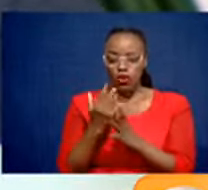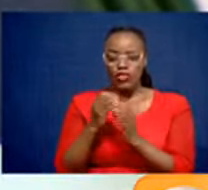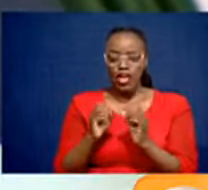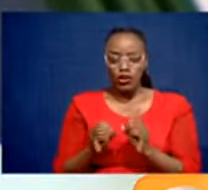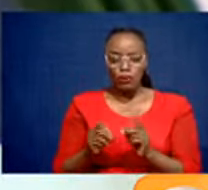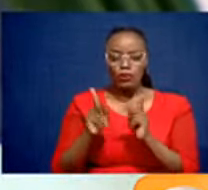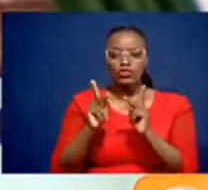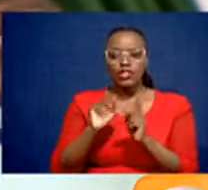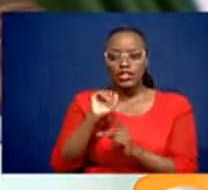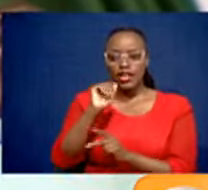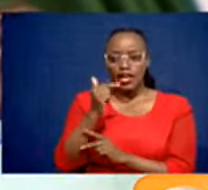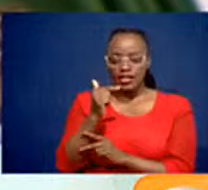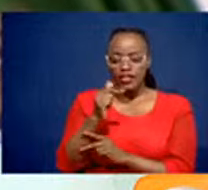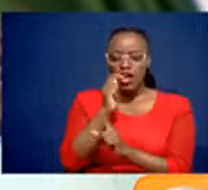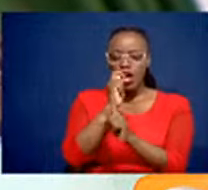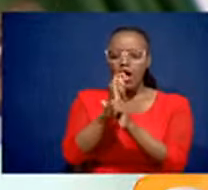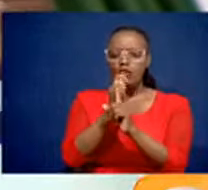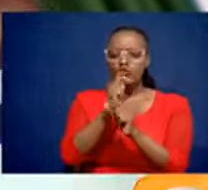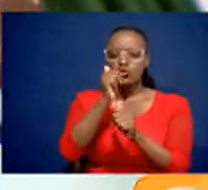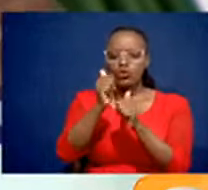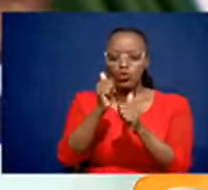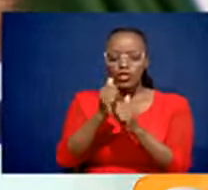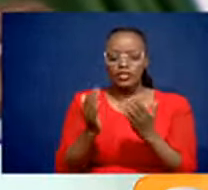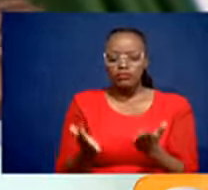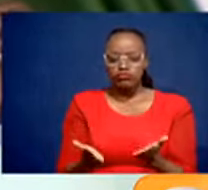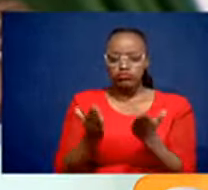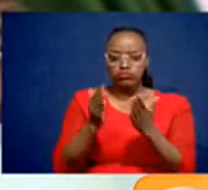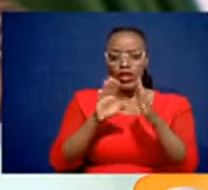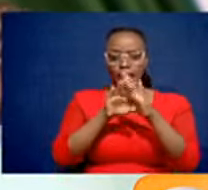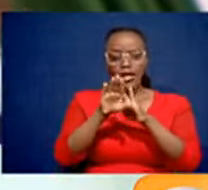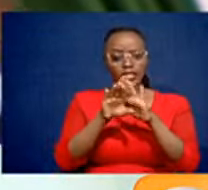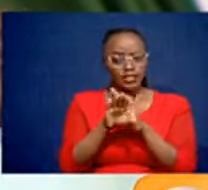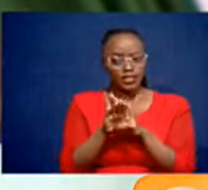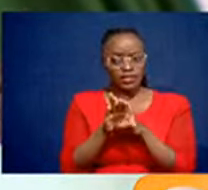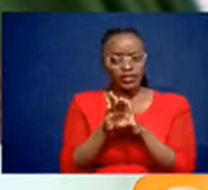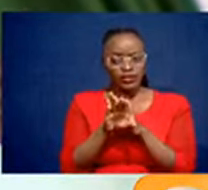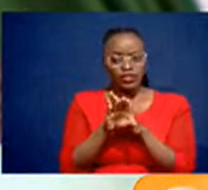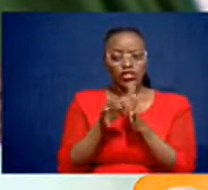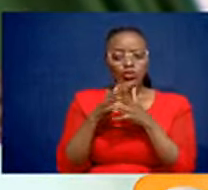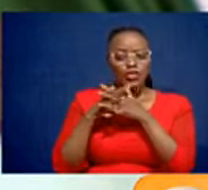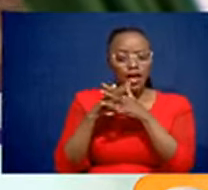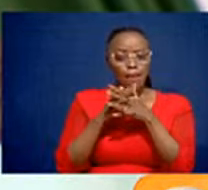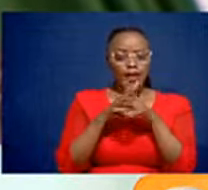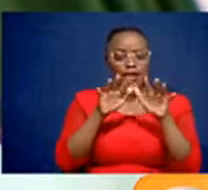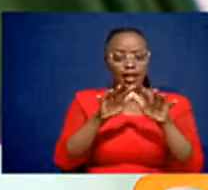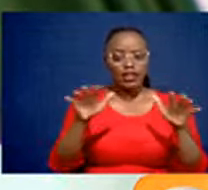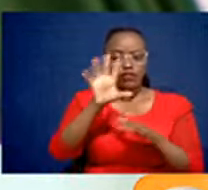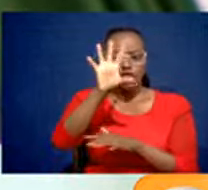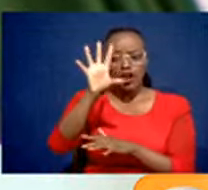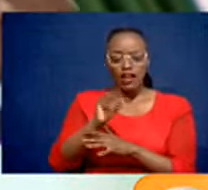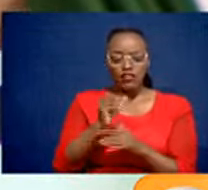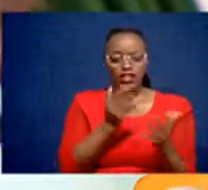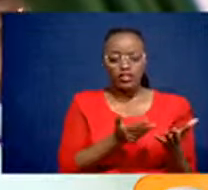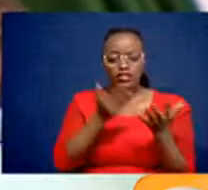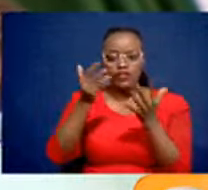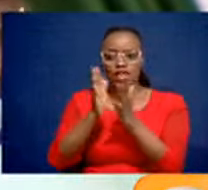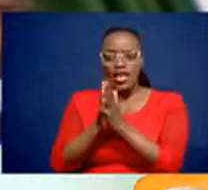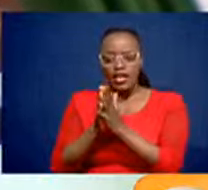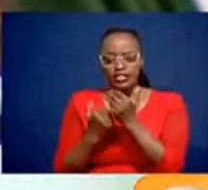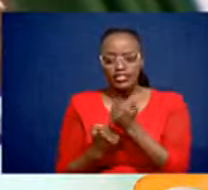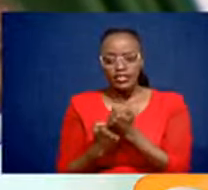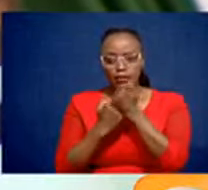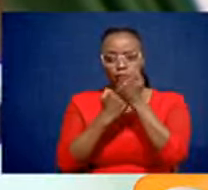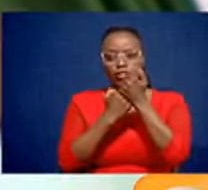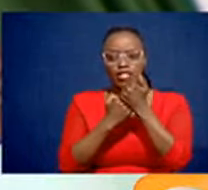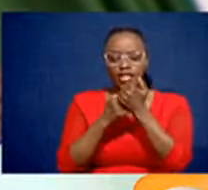Opportunities Act, an instrument which has enhanced access to the US market for African exports and catalyzed